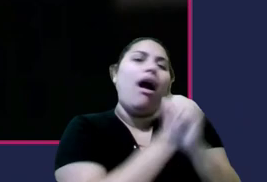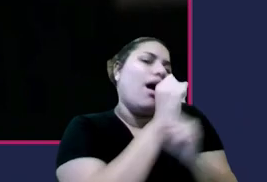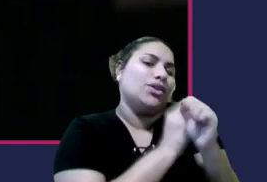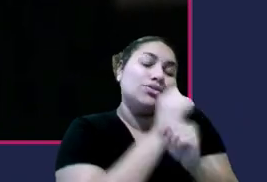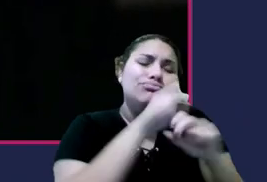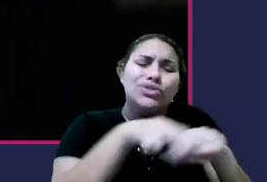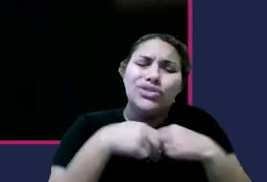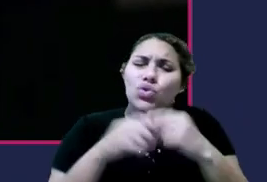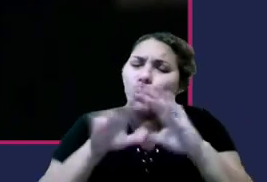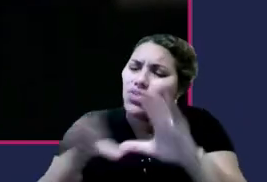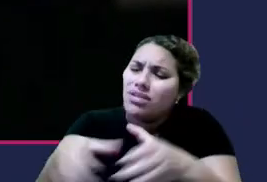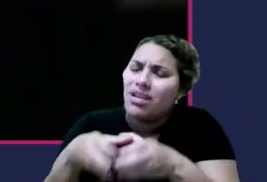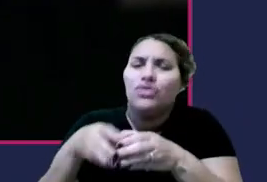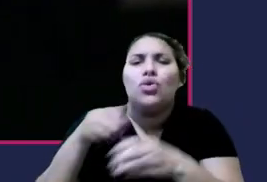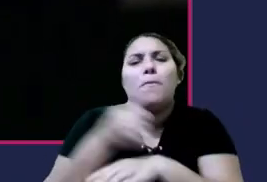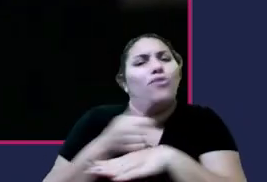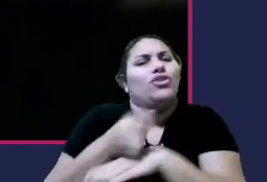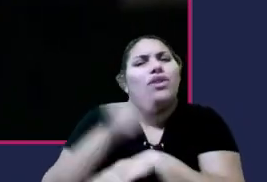together. We must have a